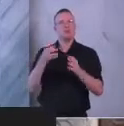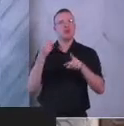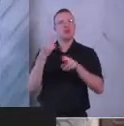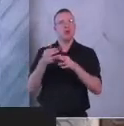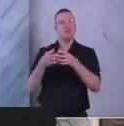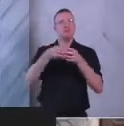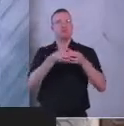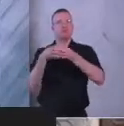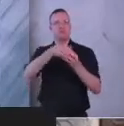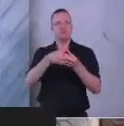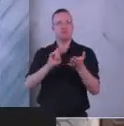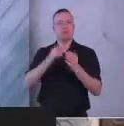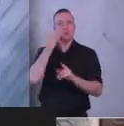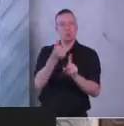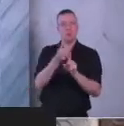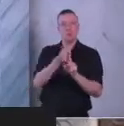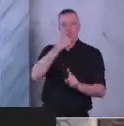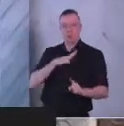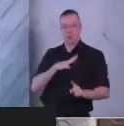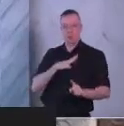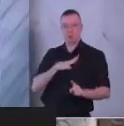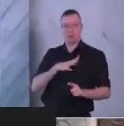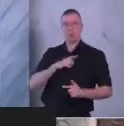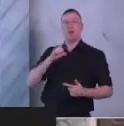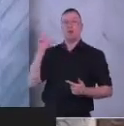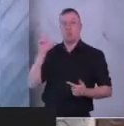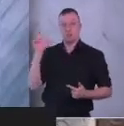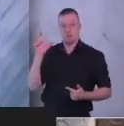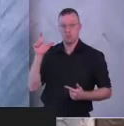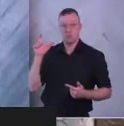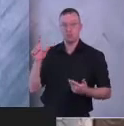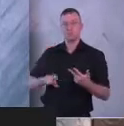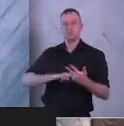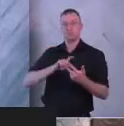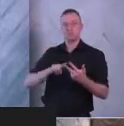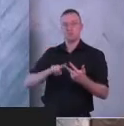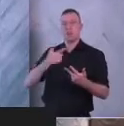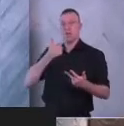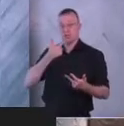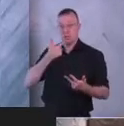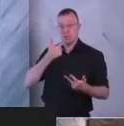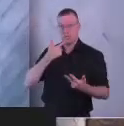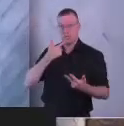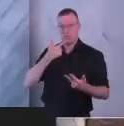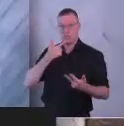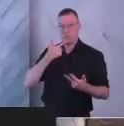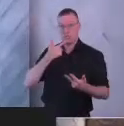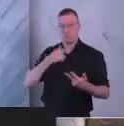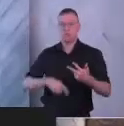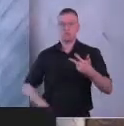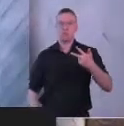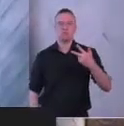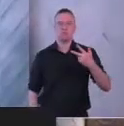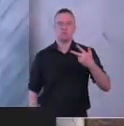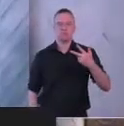are a woman of Muslim faith who might be a lesbian, those are the things that